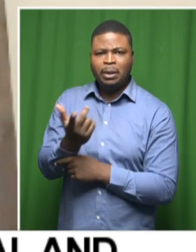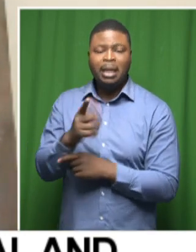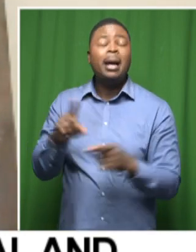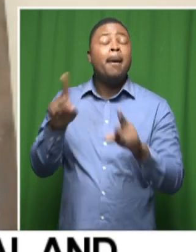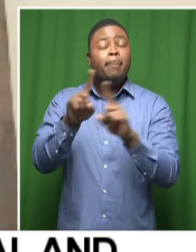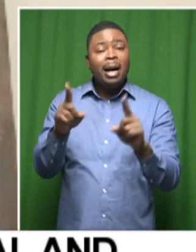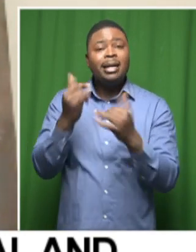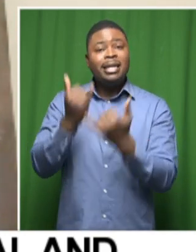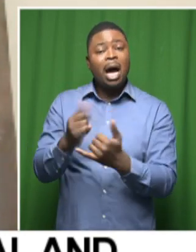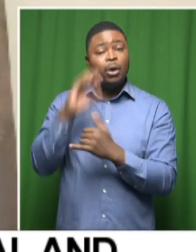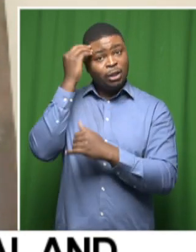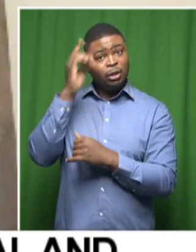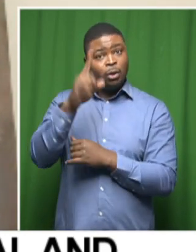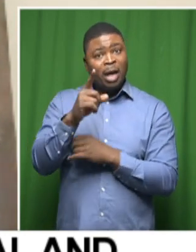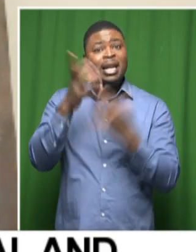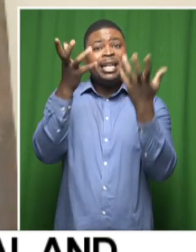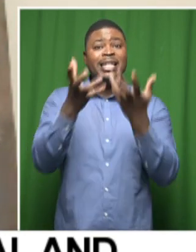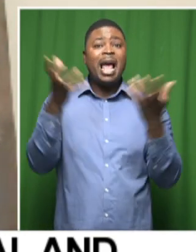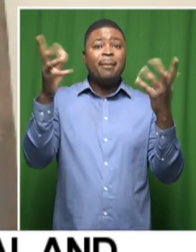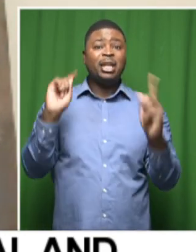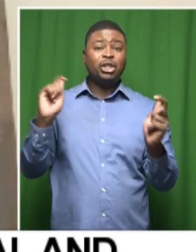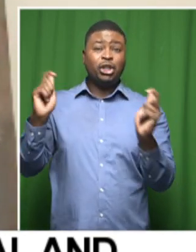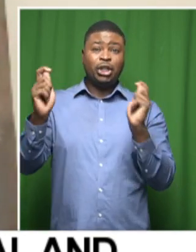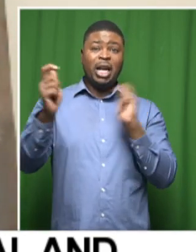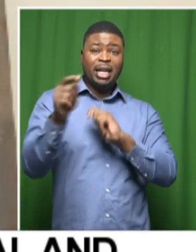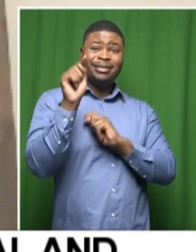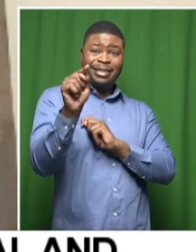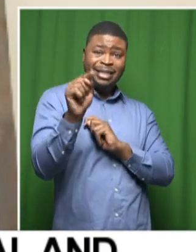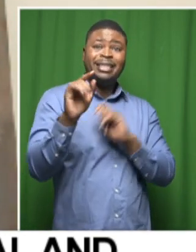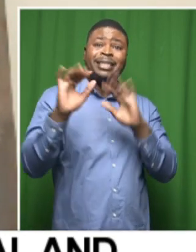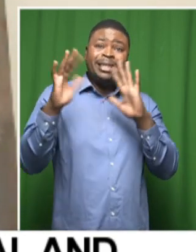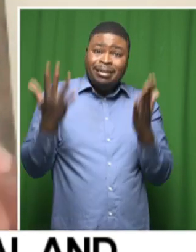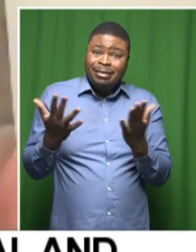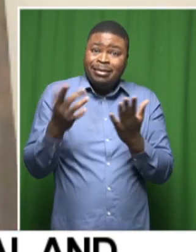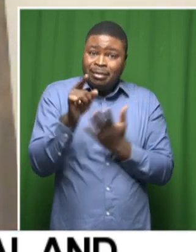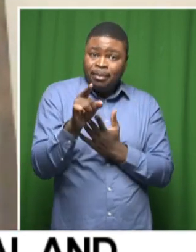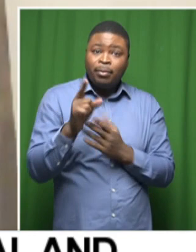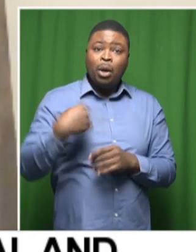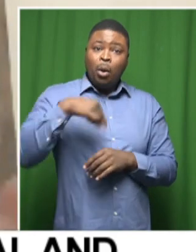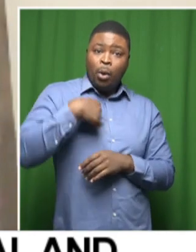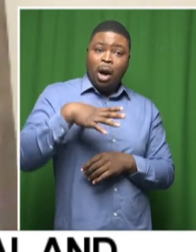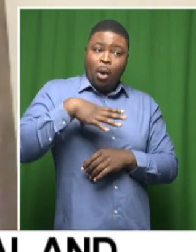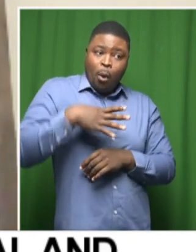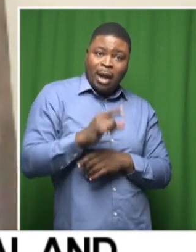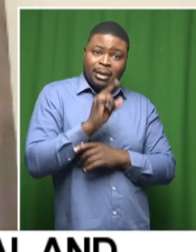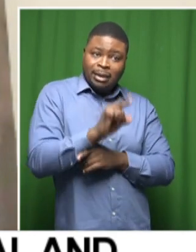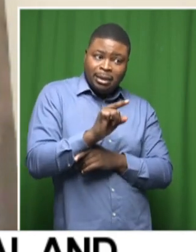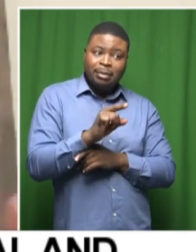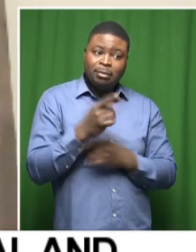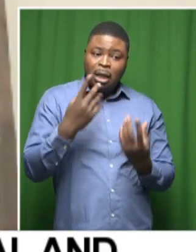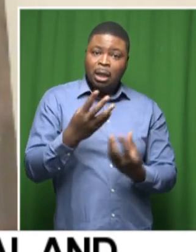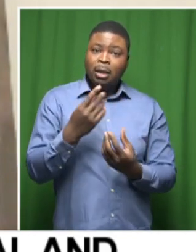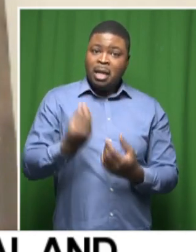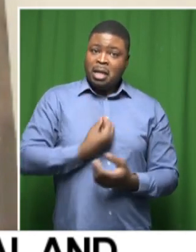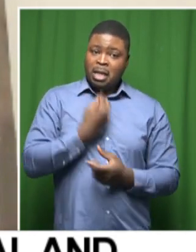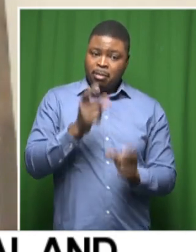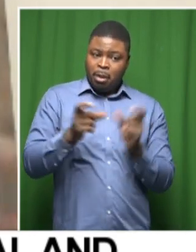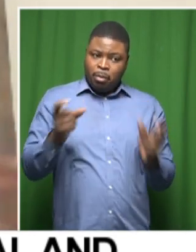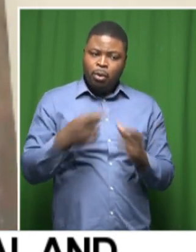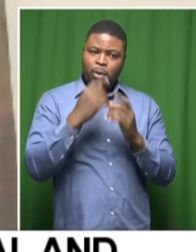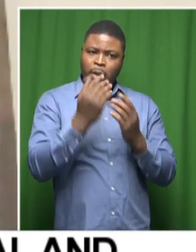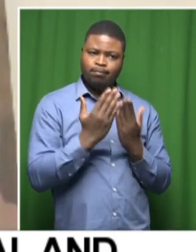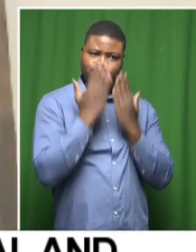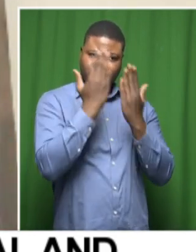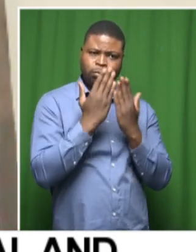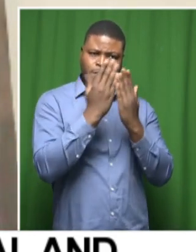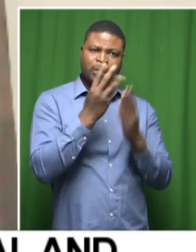country, right? So are we going to be training young people who are going to be able to contend with food production in a context where